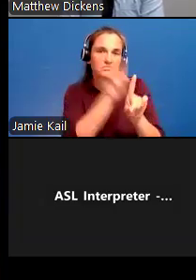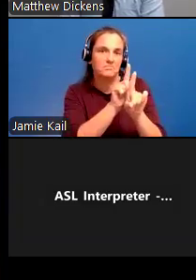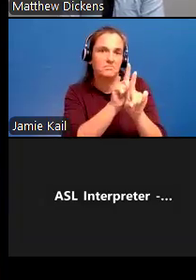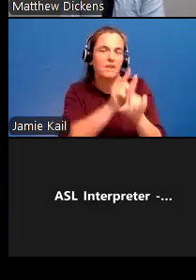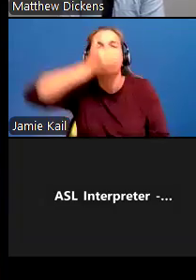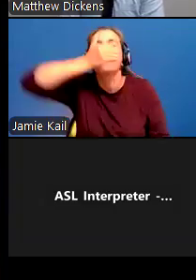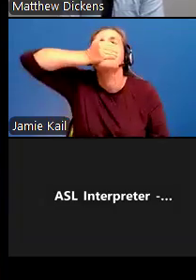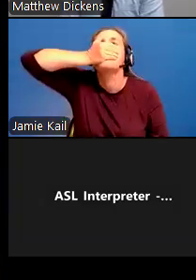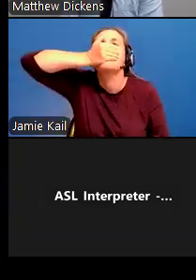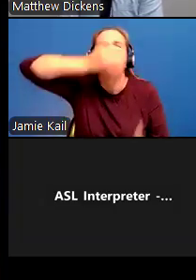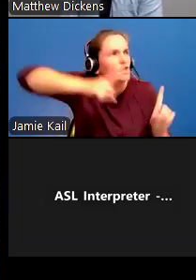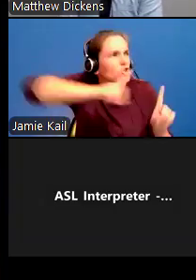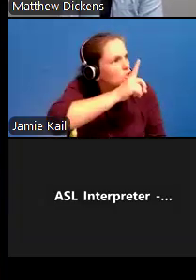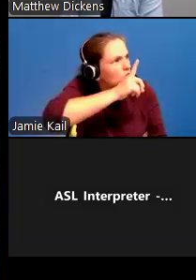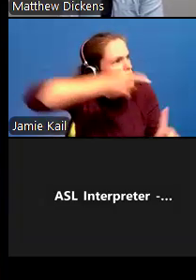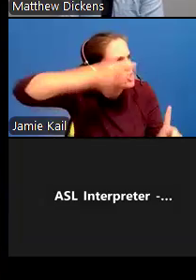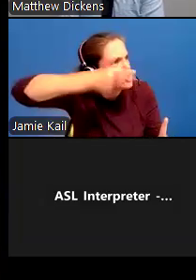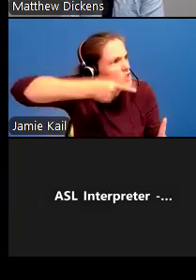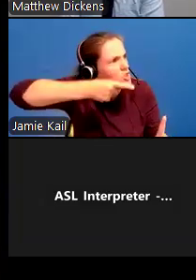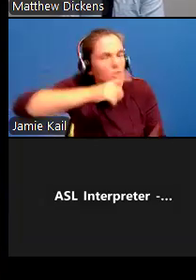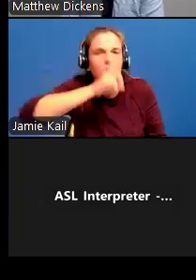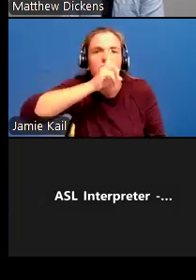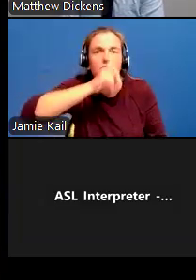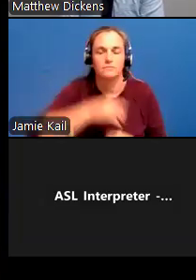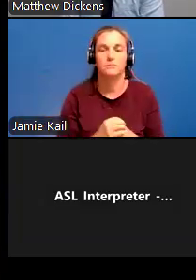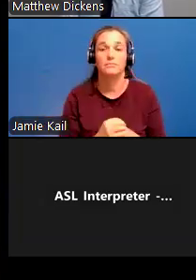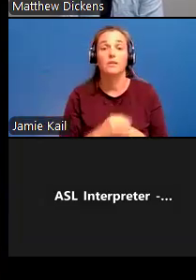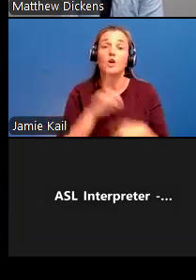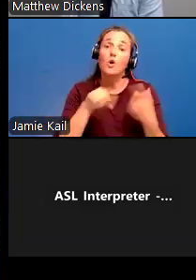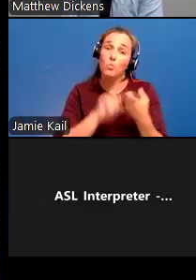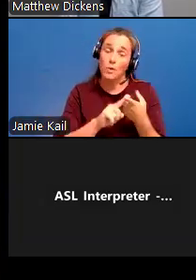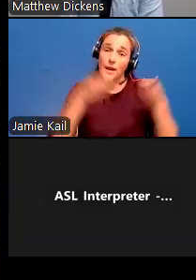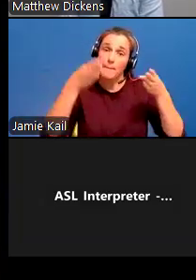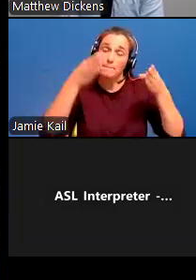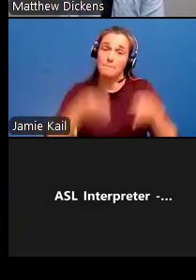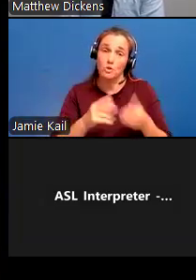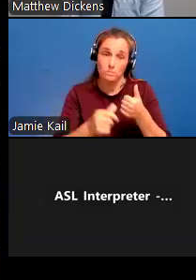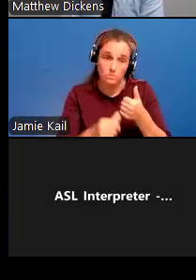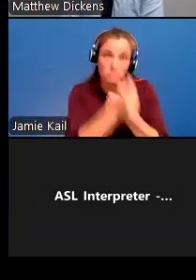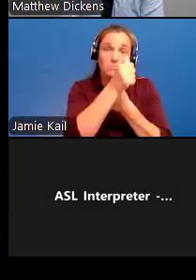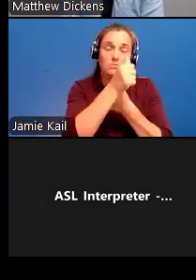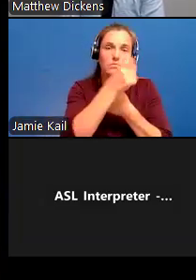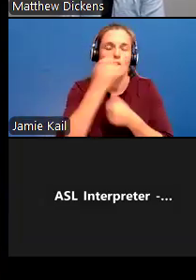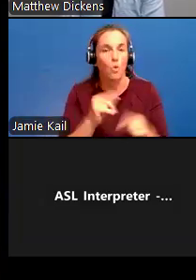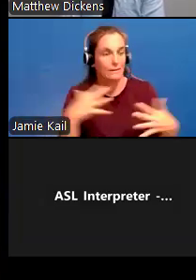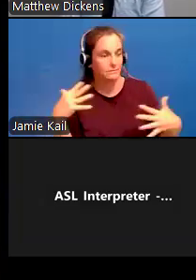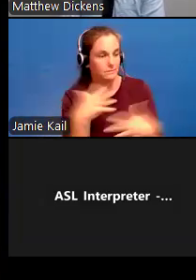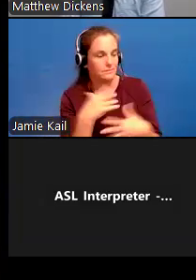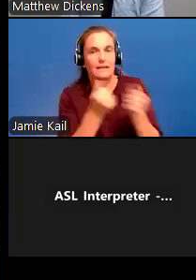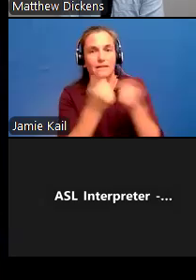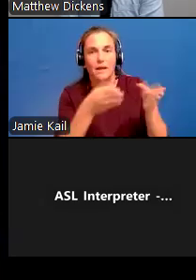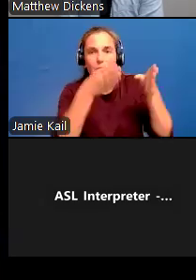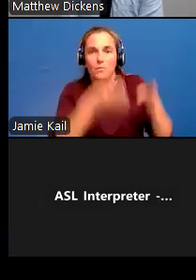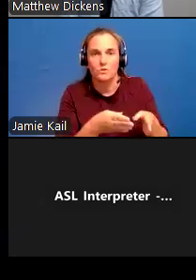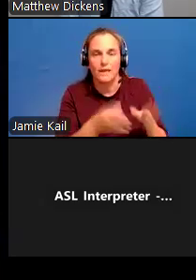and telling them to be quiet. So, when a perpetrator makes threats or intimidates an individual, this can result